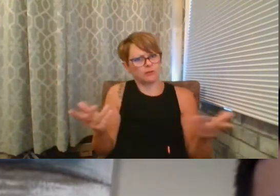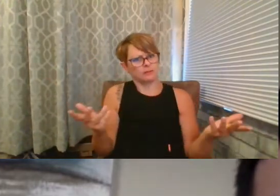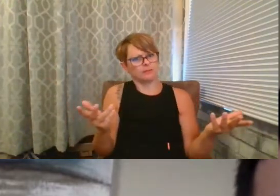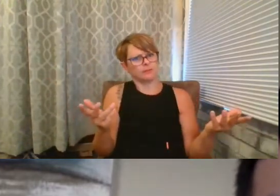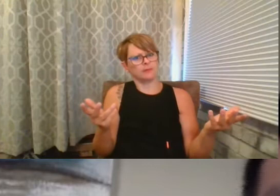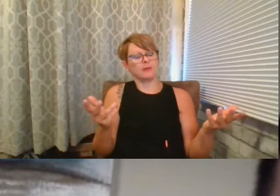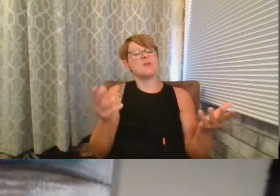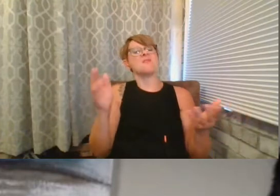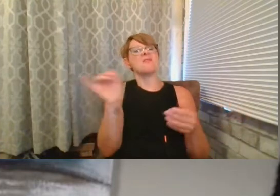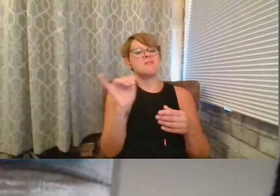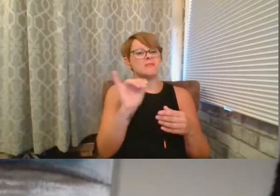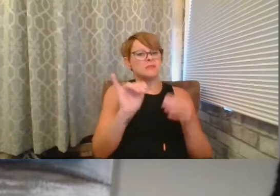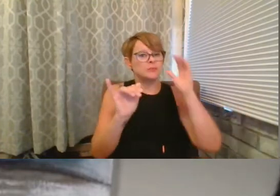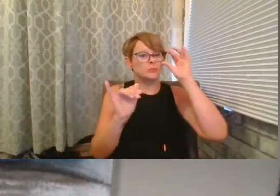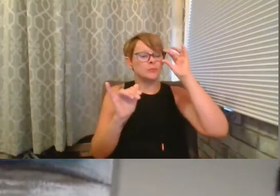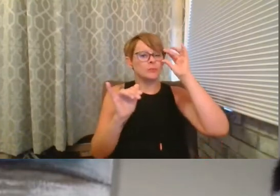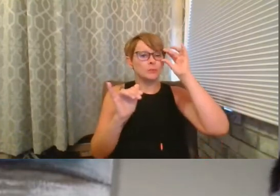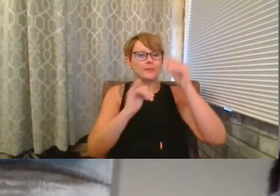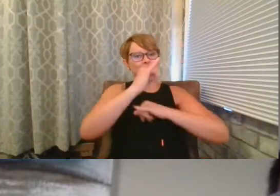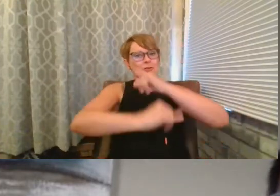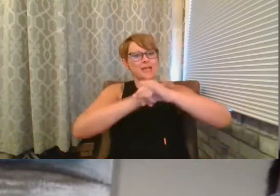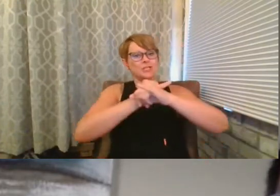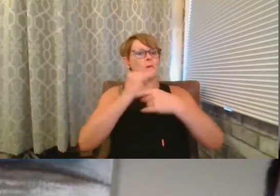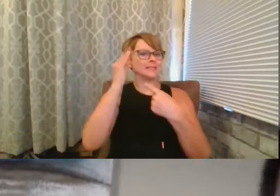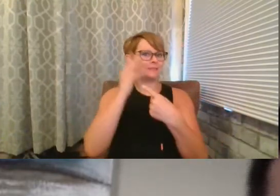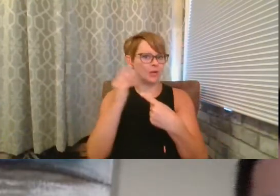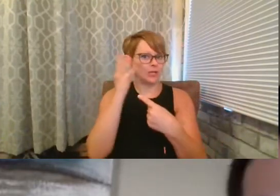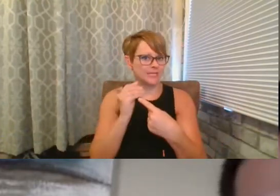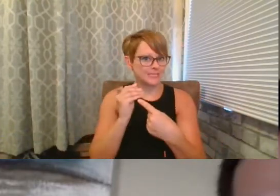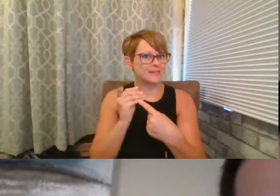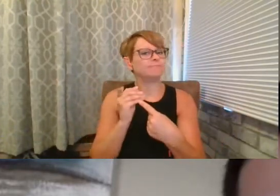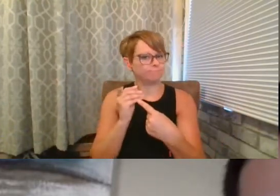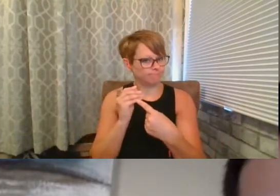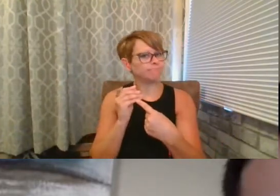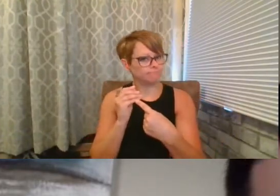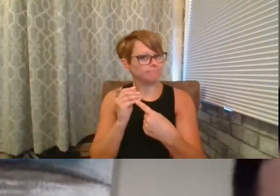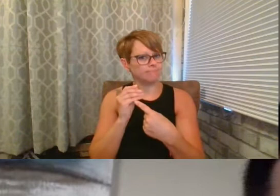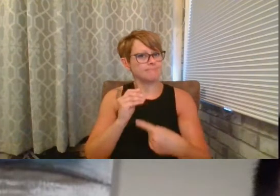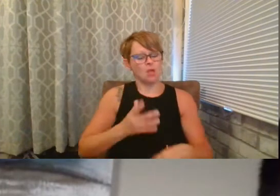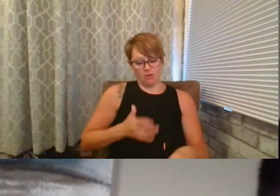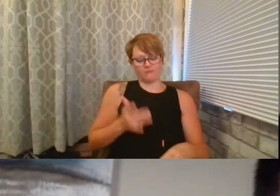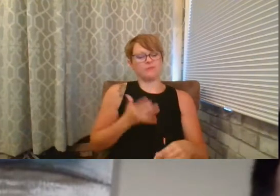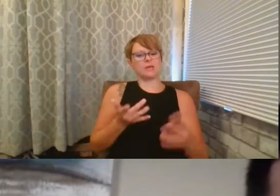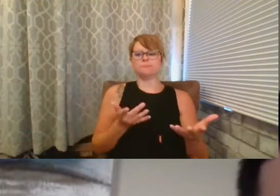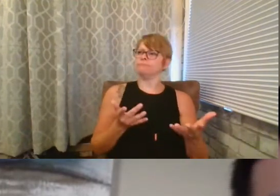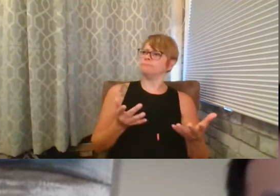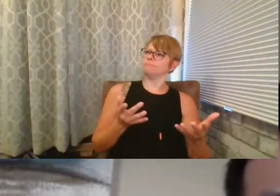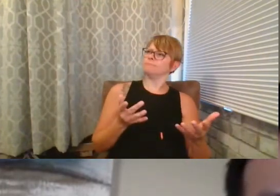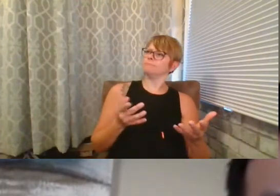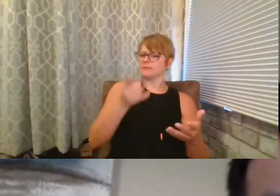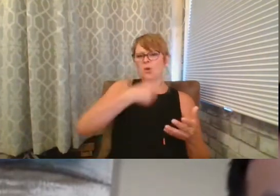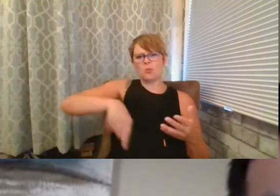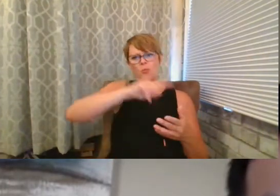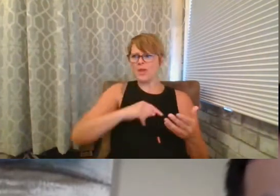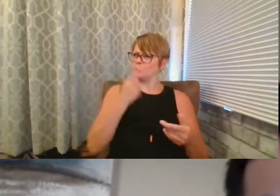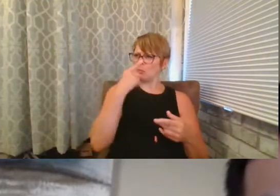well is international experience. I think we're very comfortable connecting with different types of cultures.